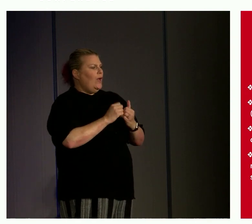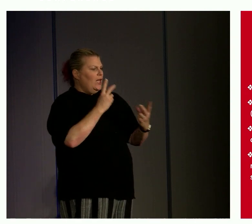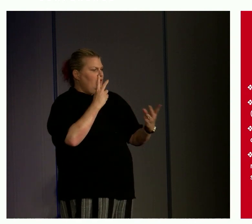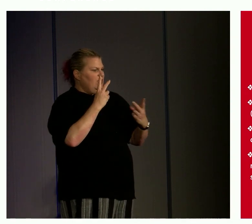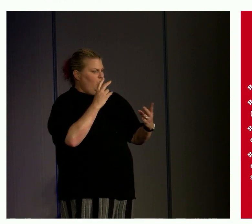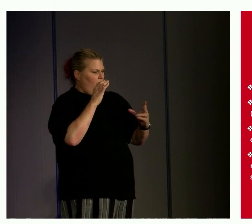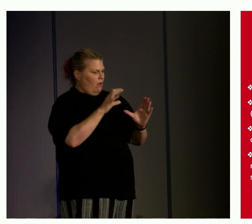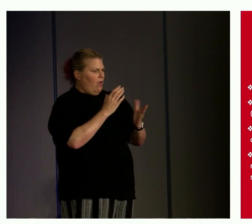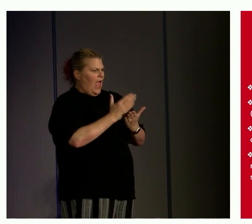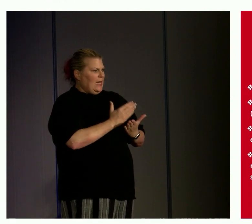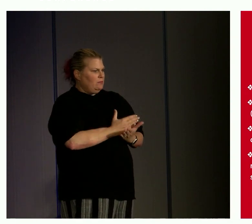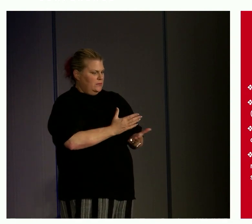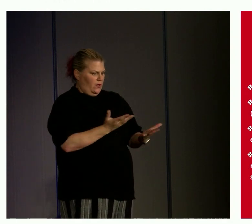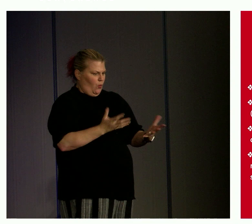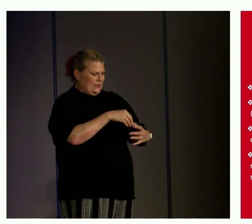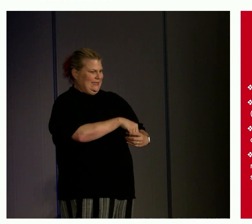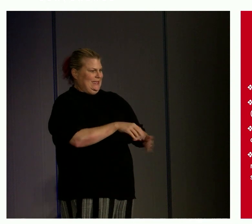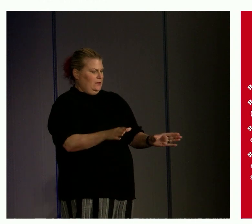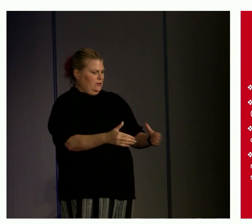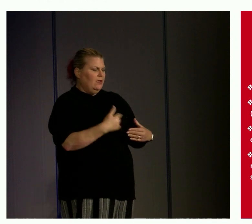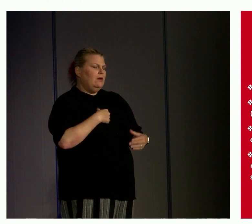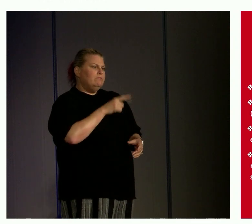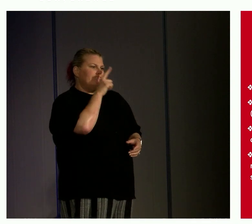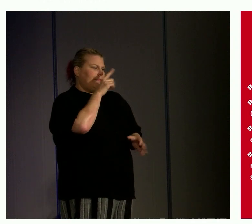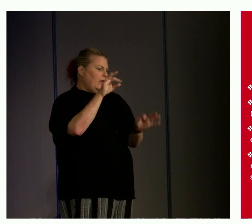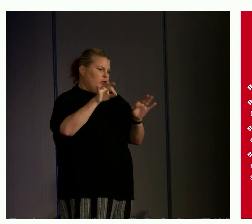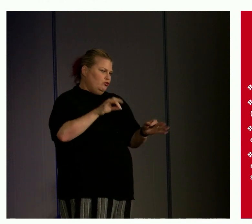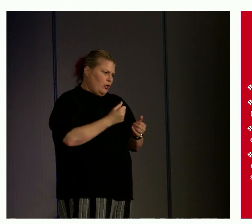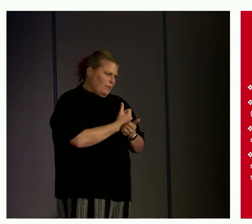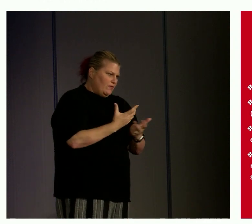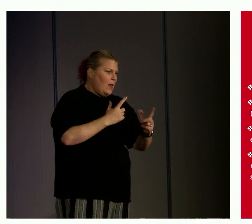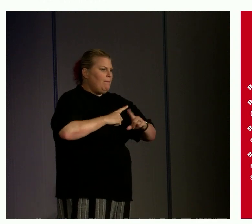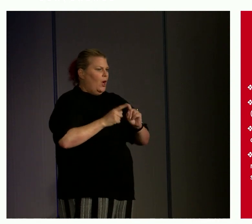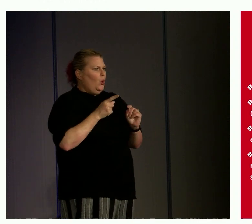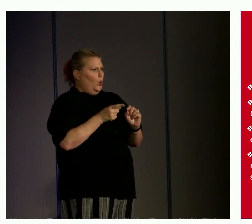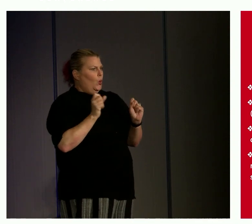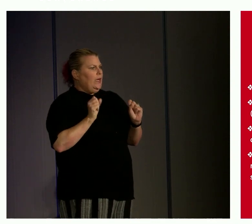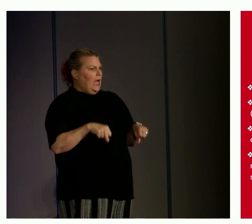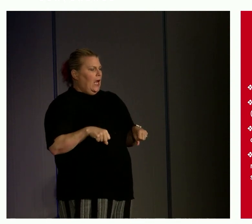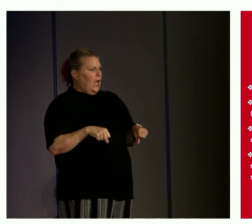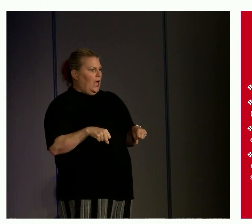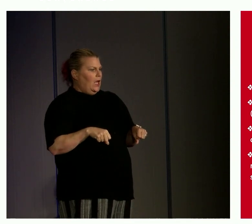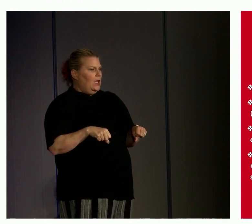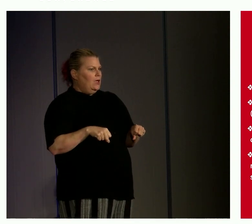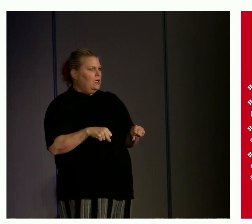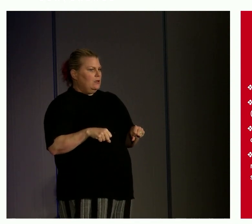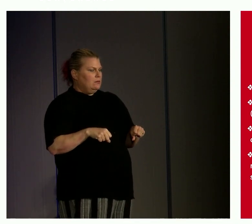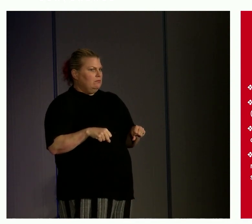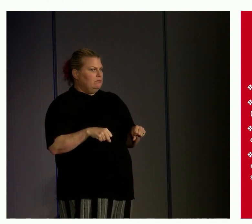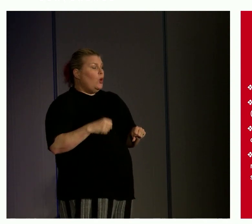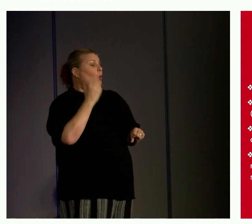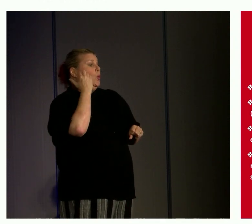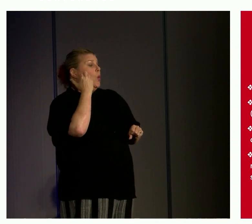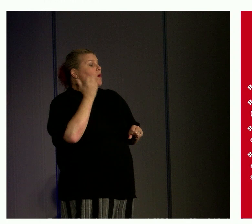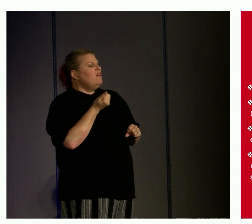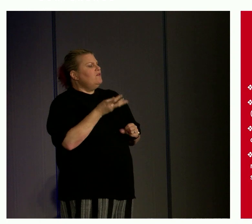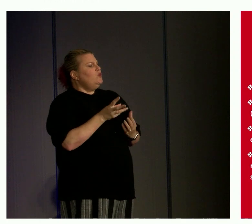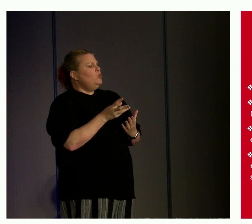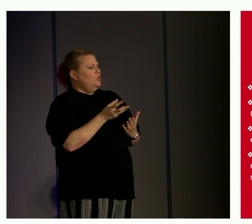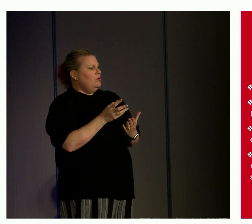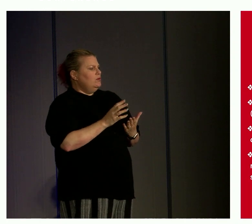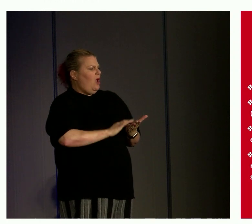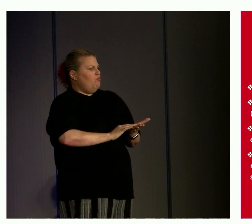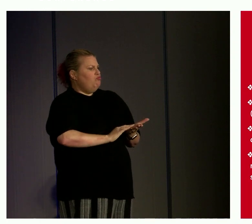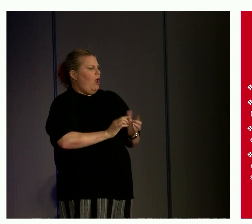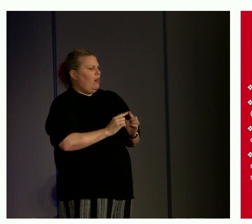LEGO Braille Bricks. And I'm not going to describe everything, but you can just notice that there are a few Braille bricks